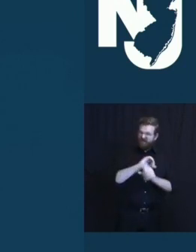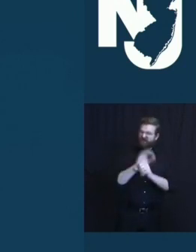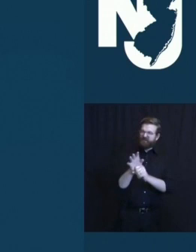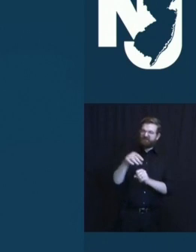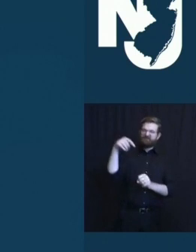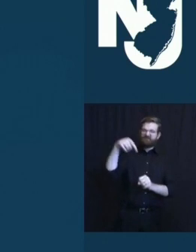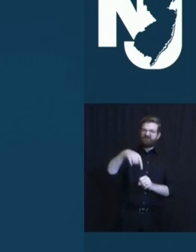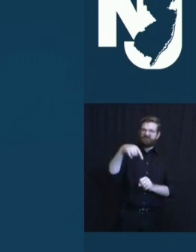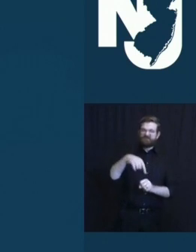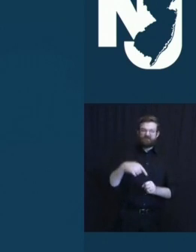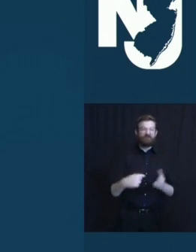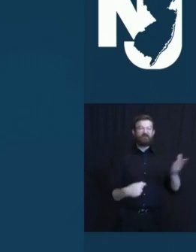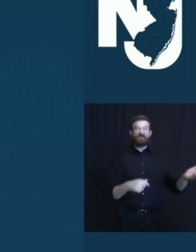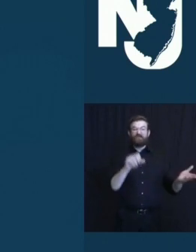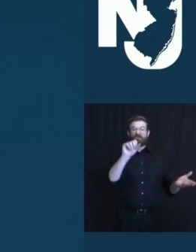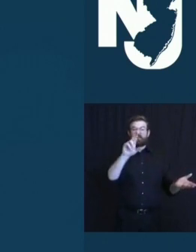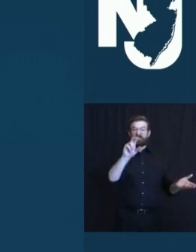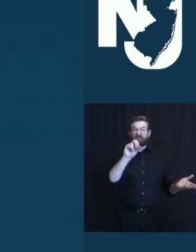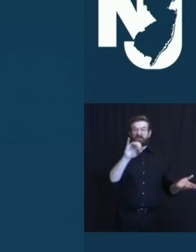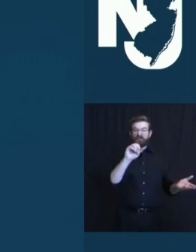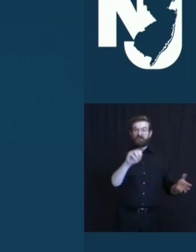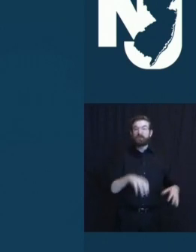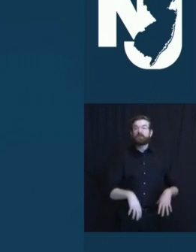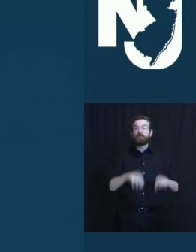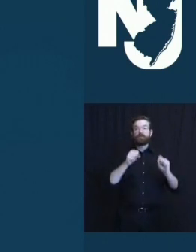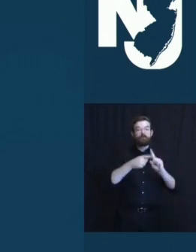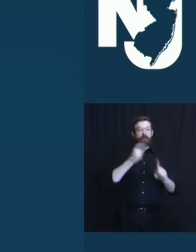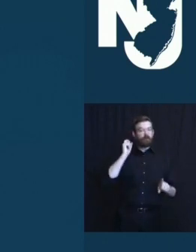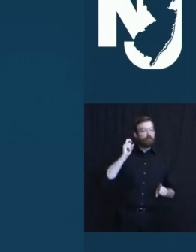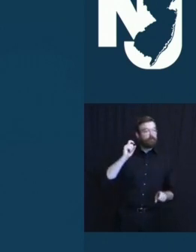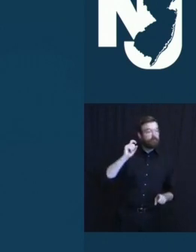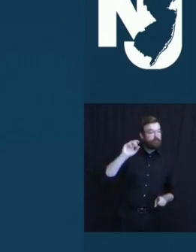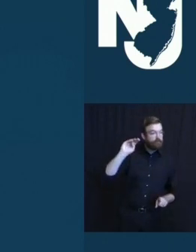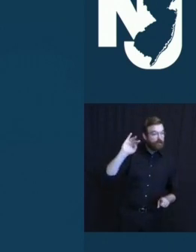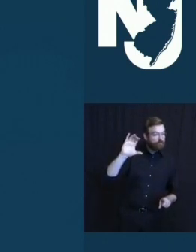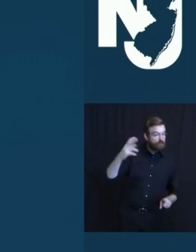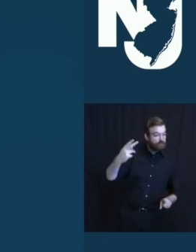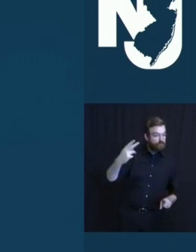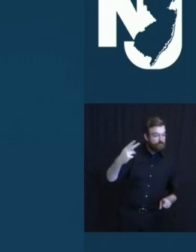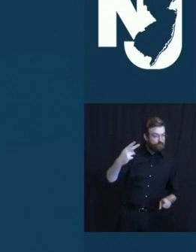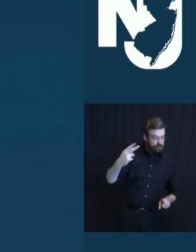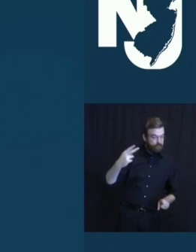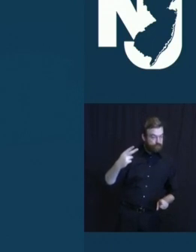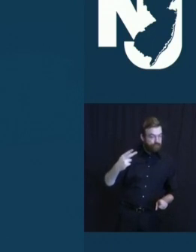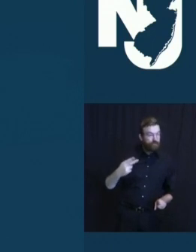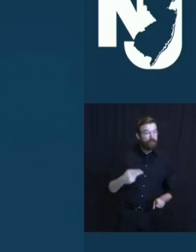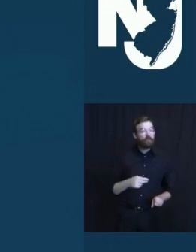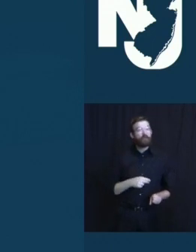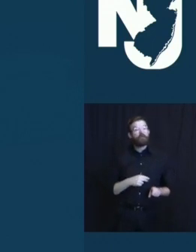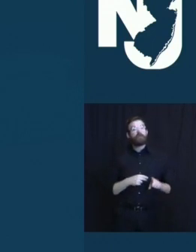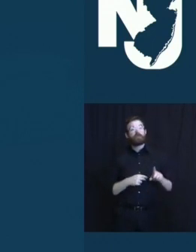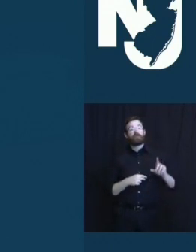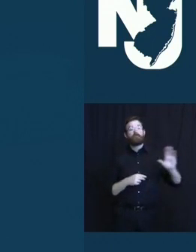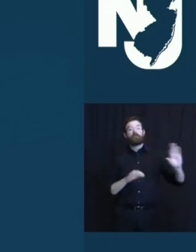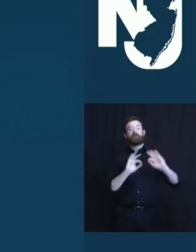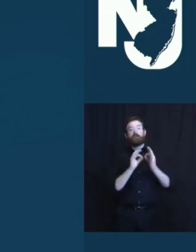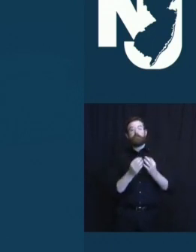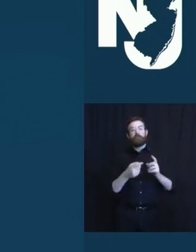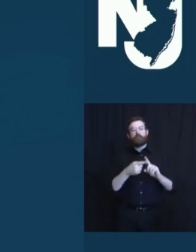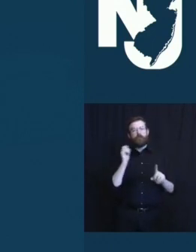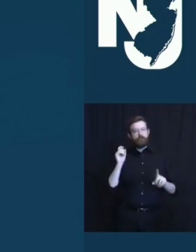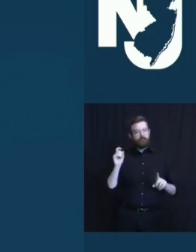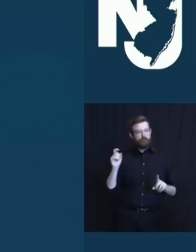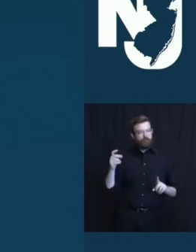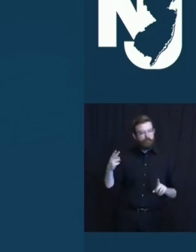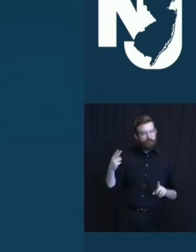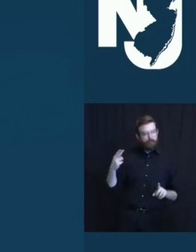due to the Soviet Union's invasion there in 1956, and she grew up in Highland Park. She had a successful